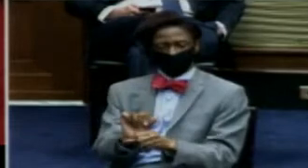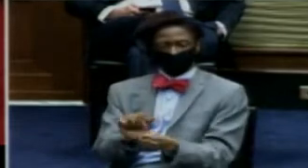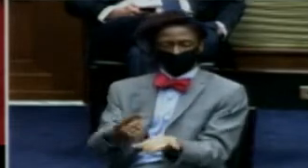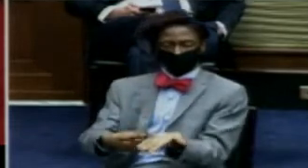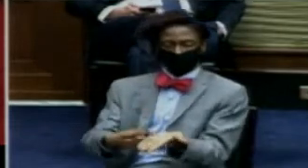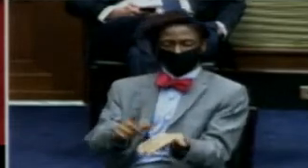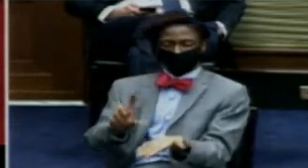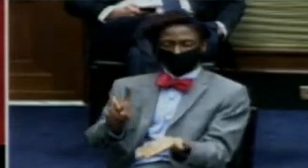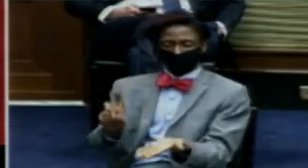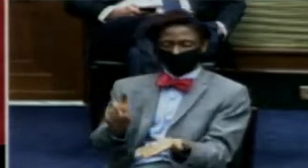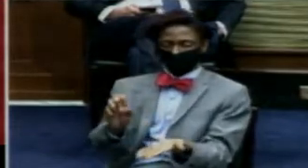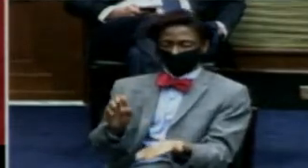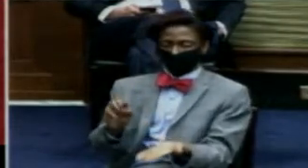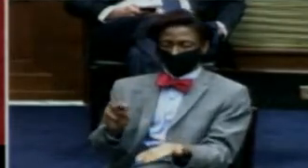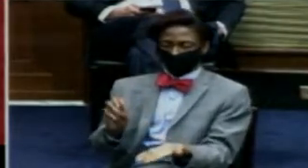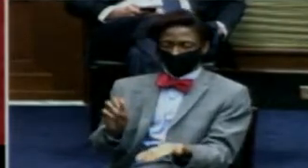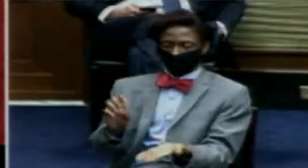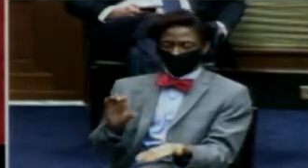versus,